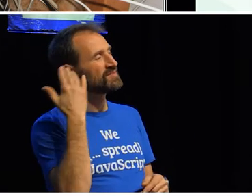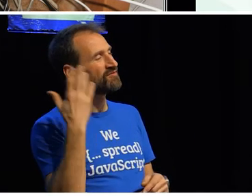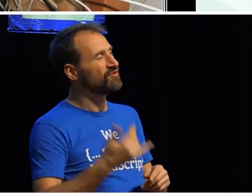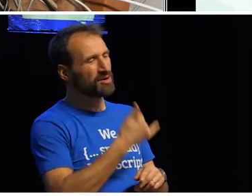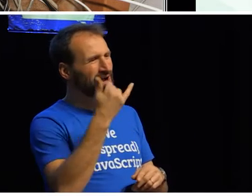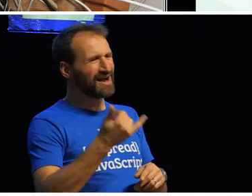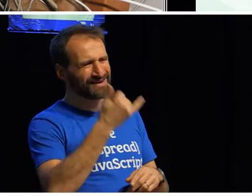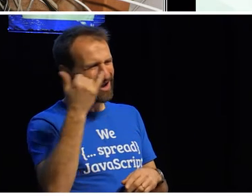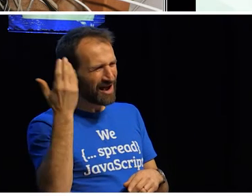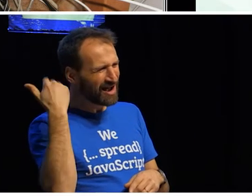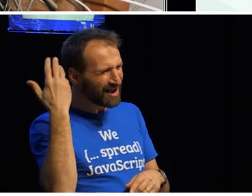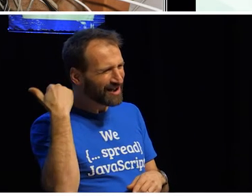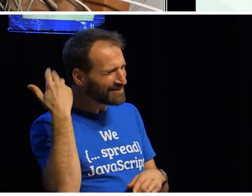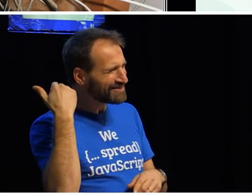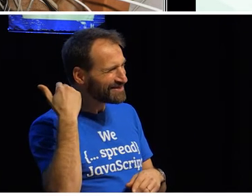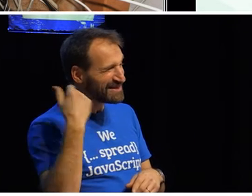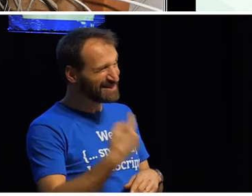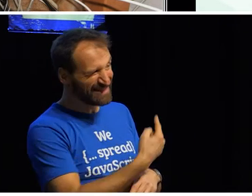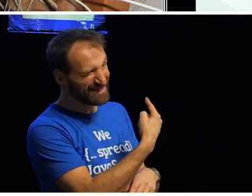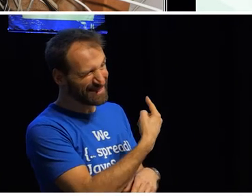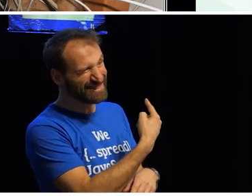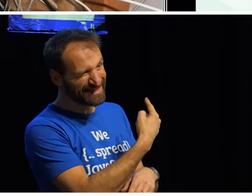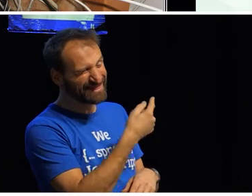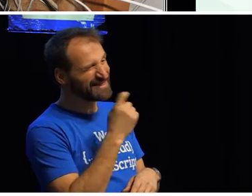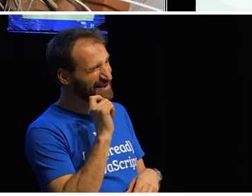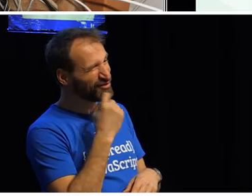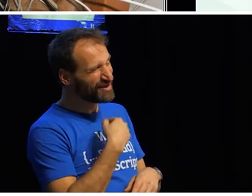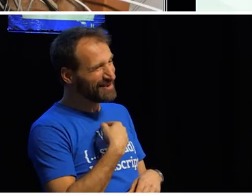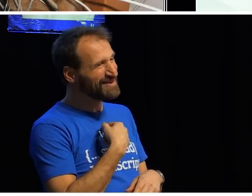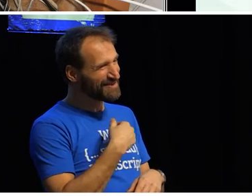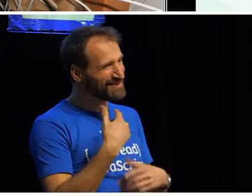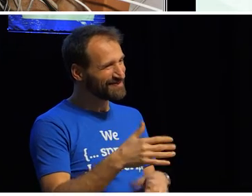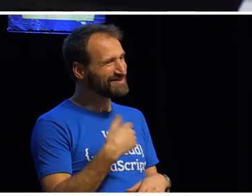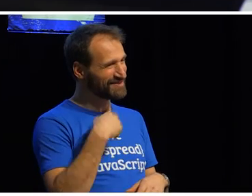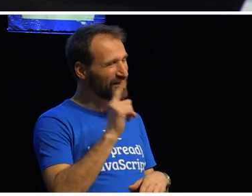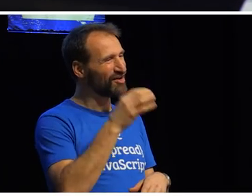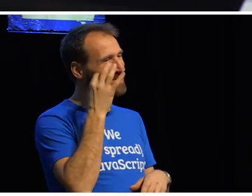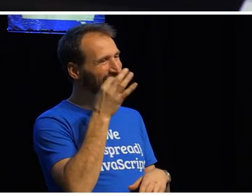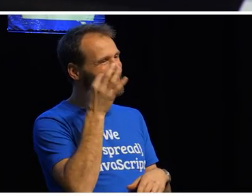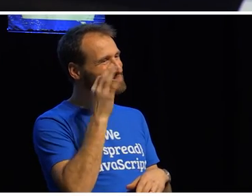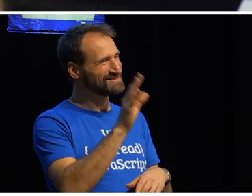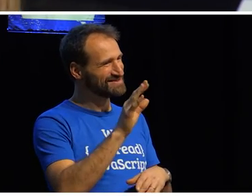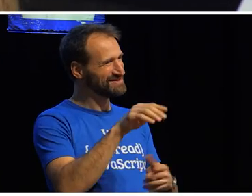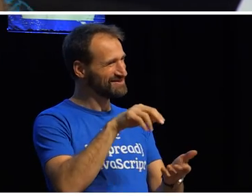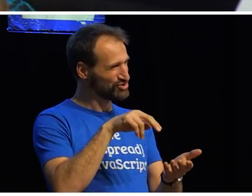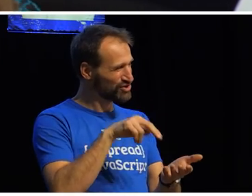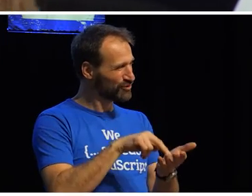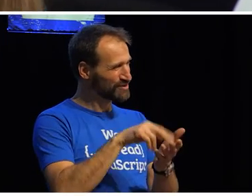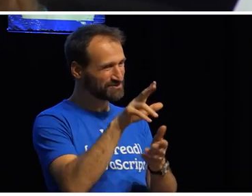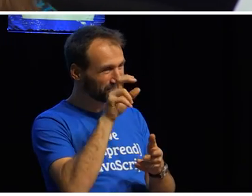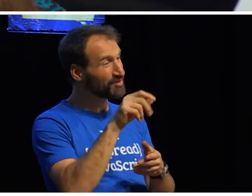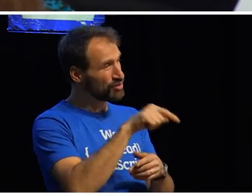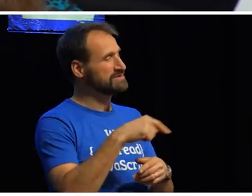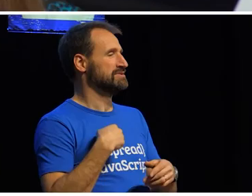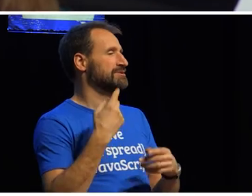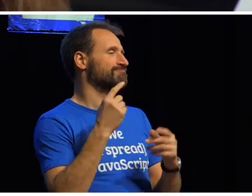maybe four years ago, yeah, I made something called HTTP Status Cats, and that made me sort of internet famous